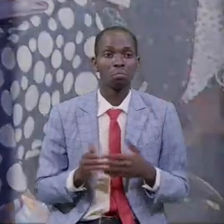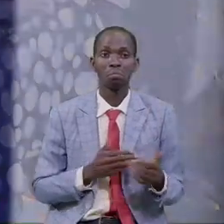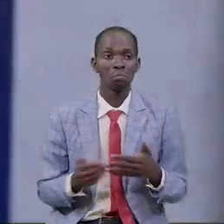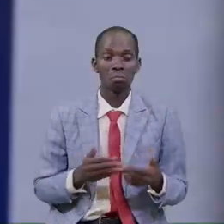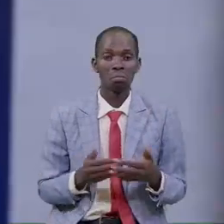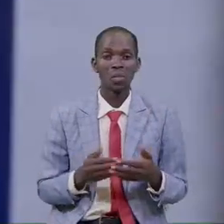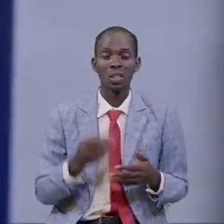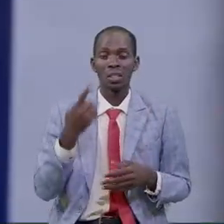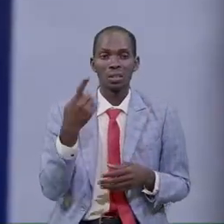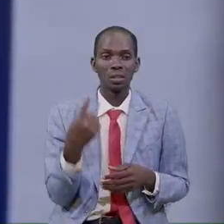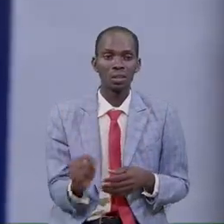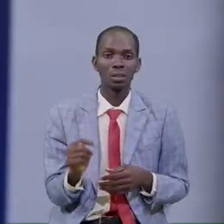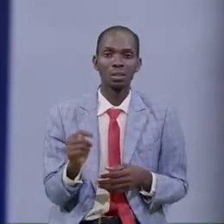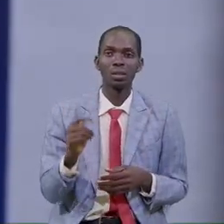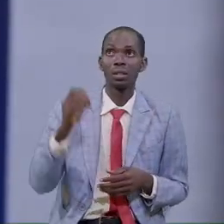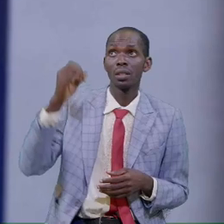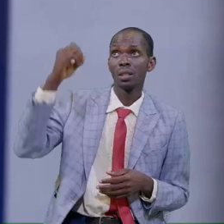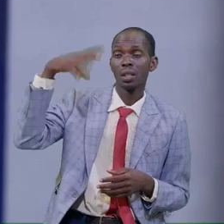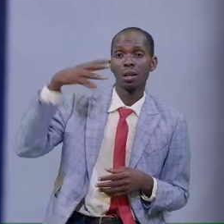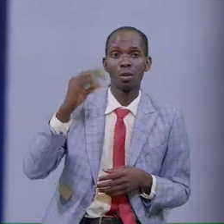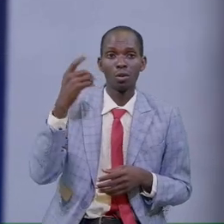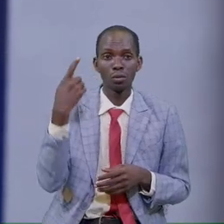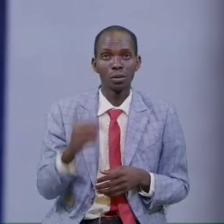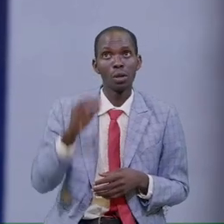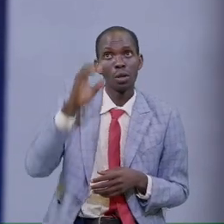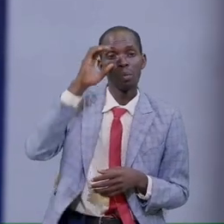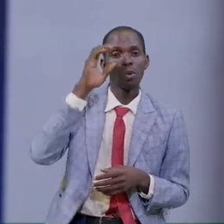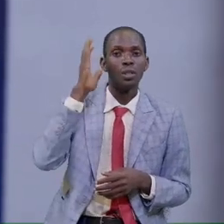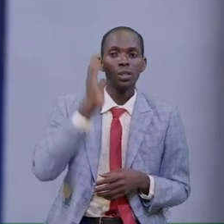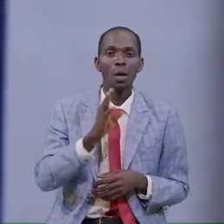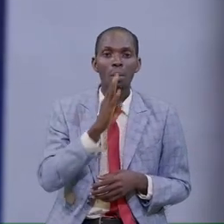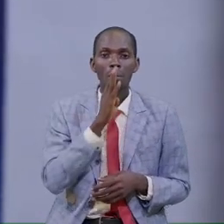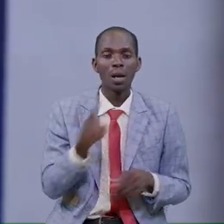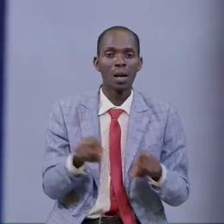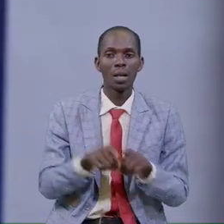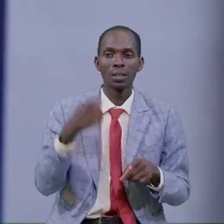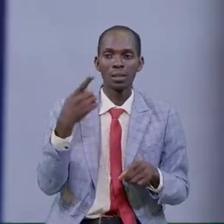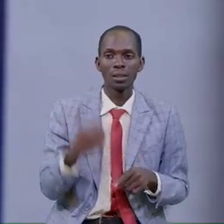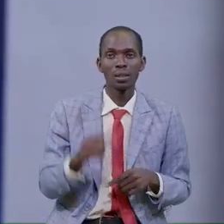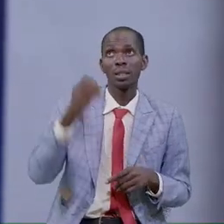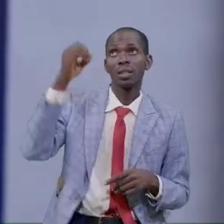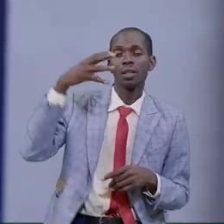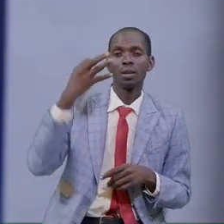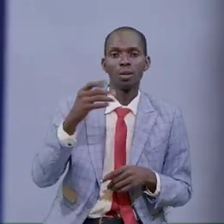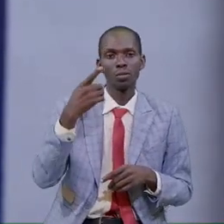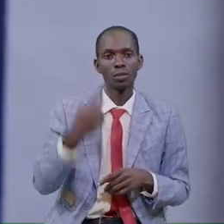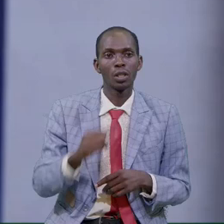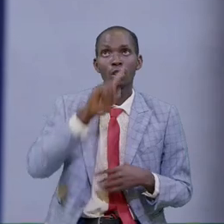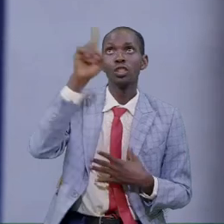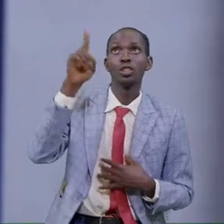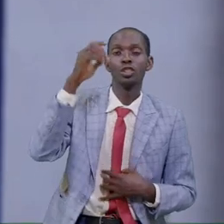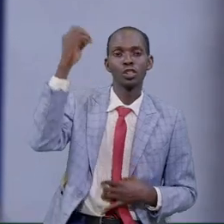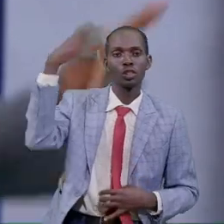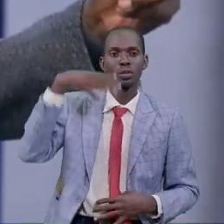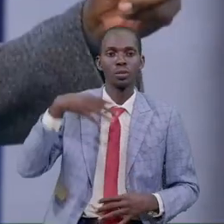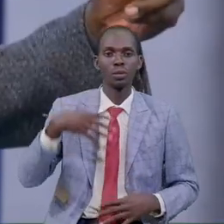the moon shall be as the light of the sun. La lumière de la lune sera comme